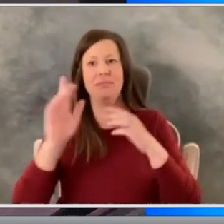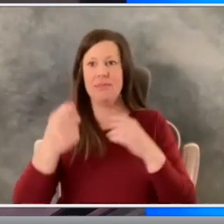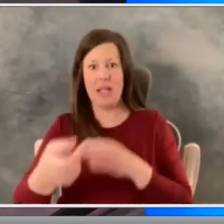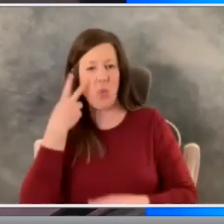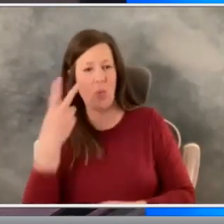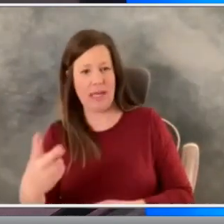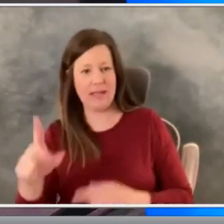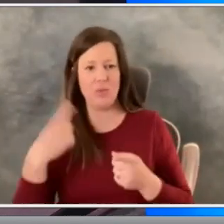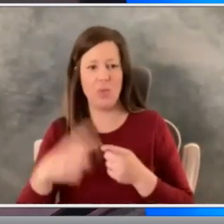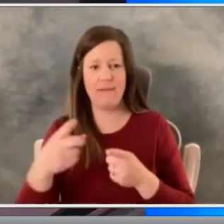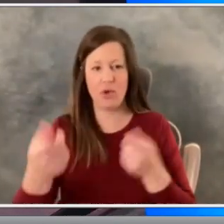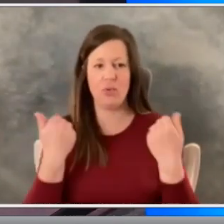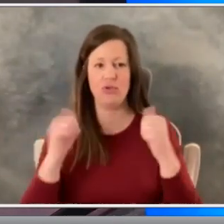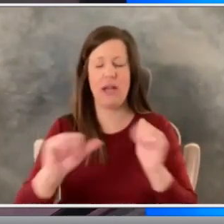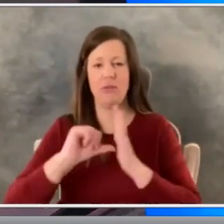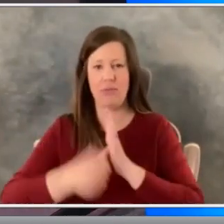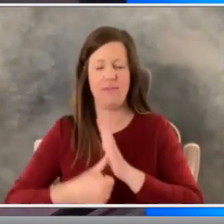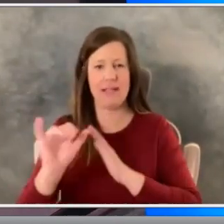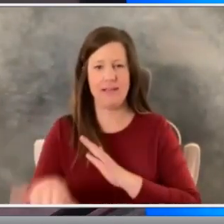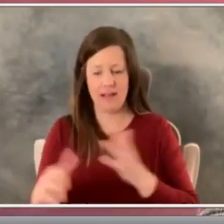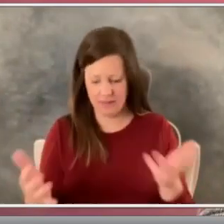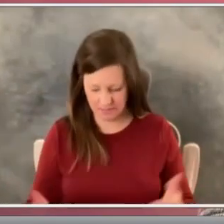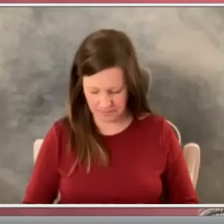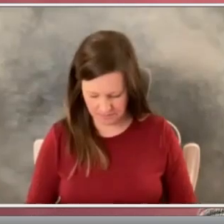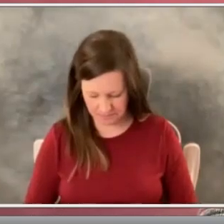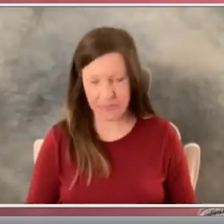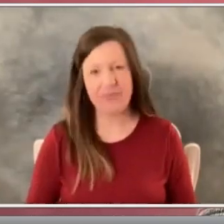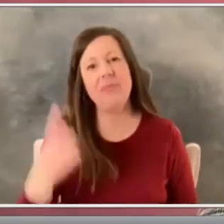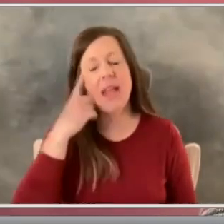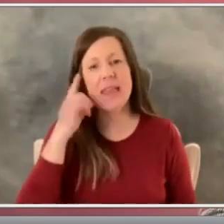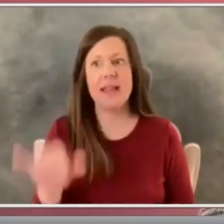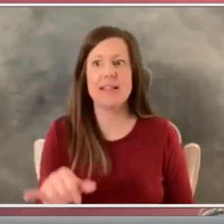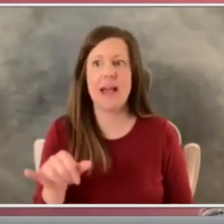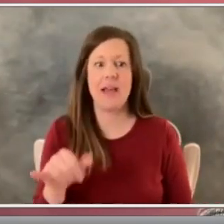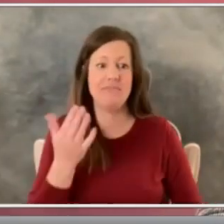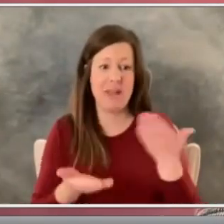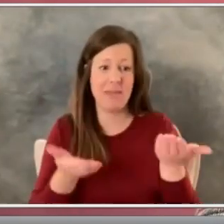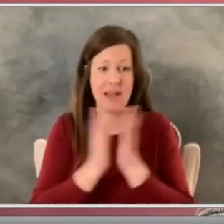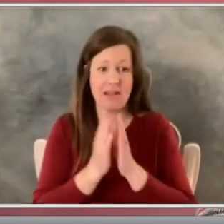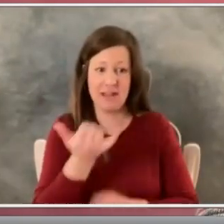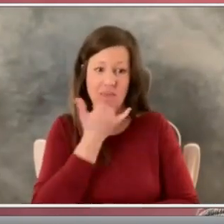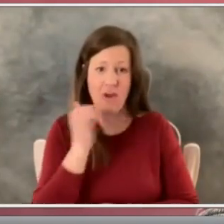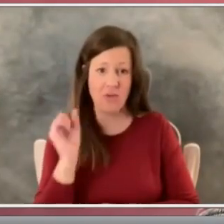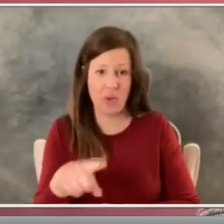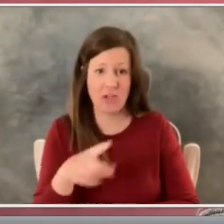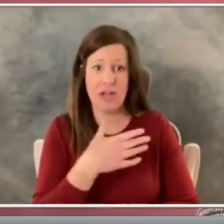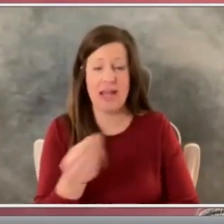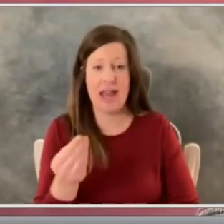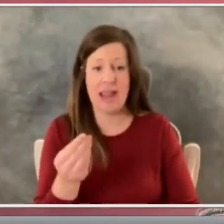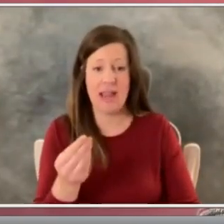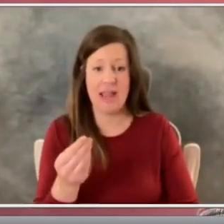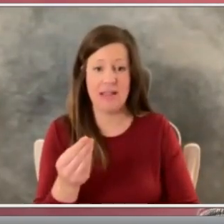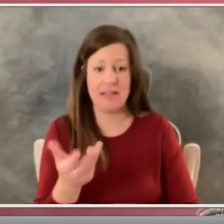that point across to caregivers? I think it's that they're asking the wrong question. And the question is that